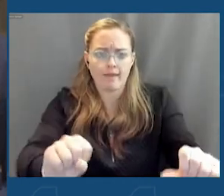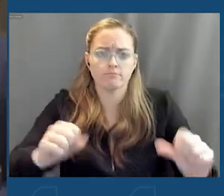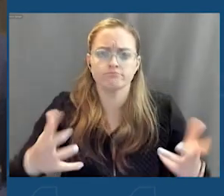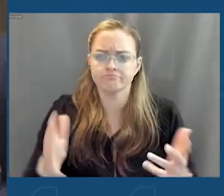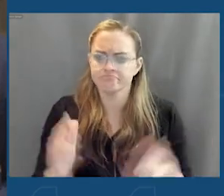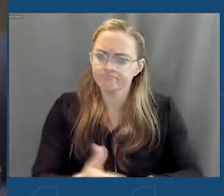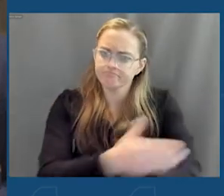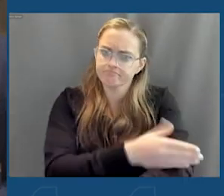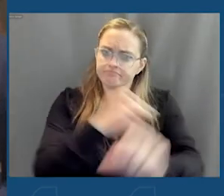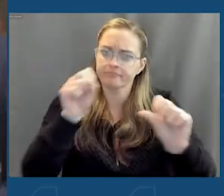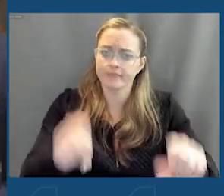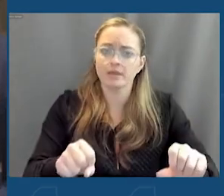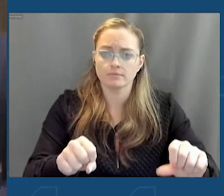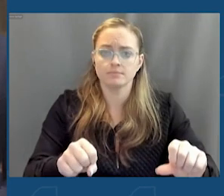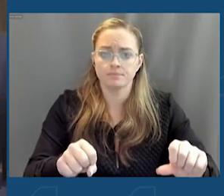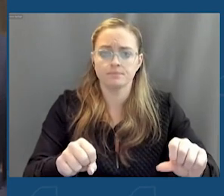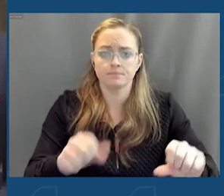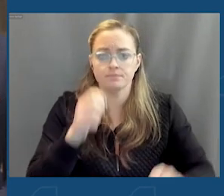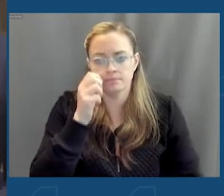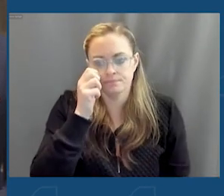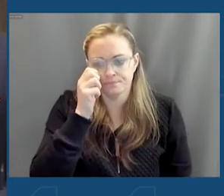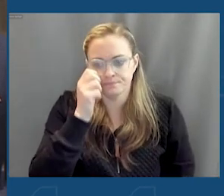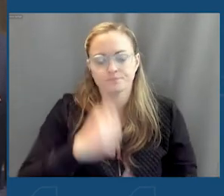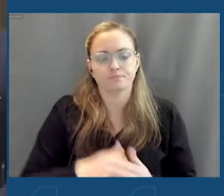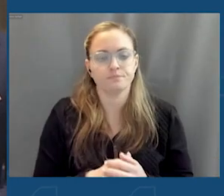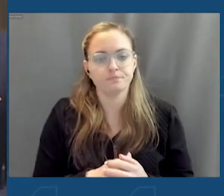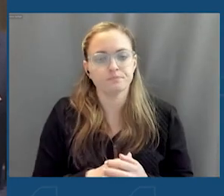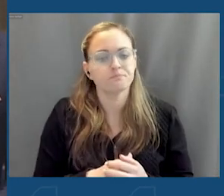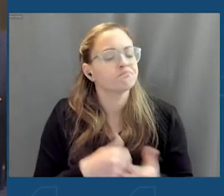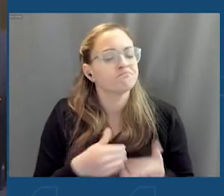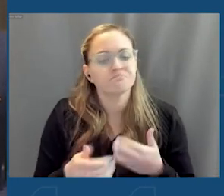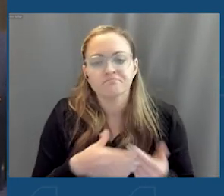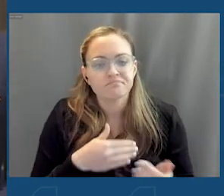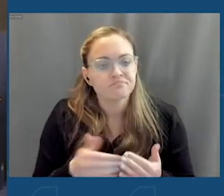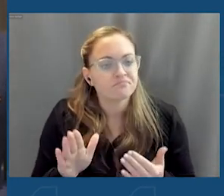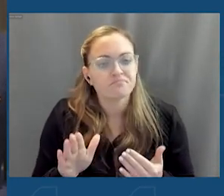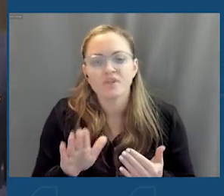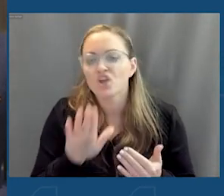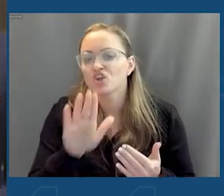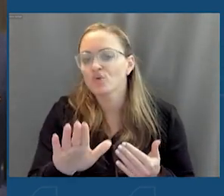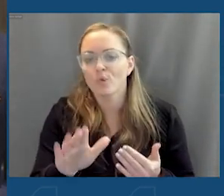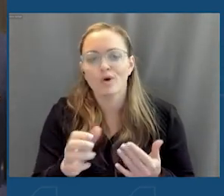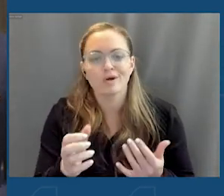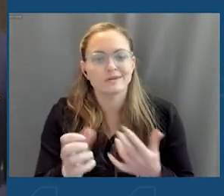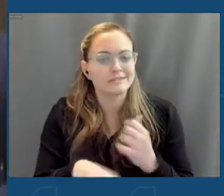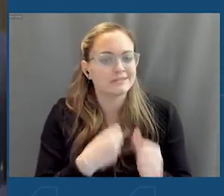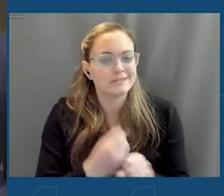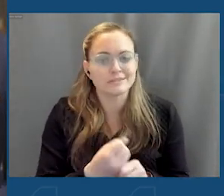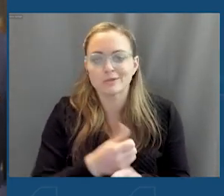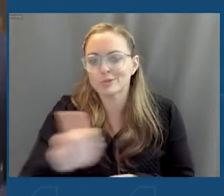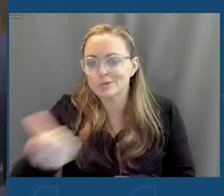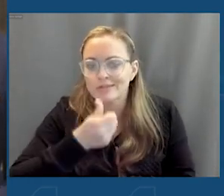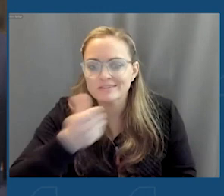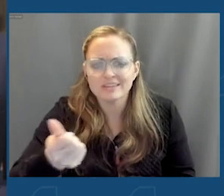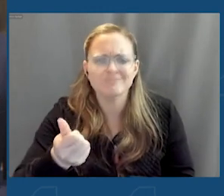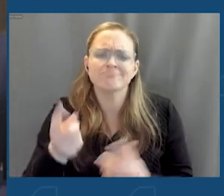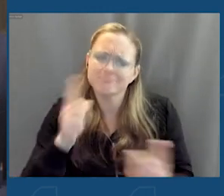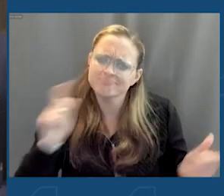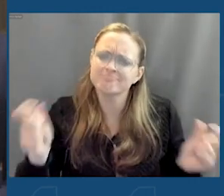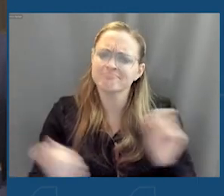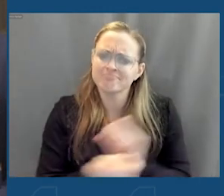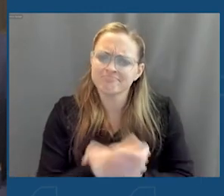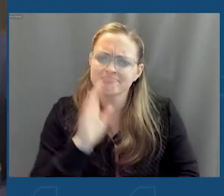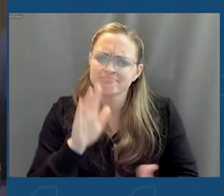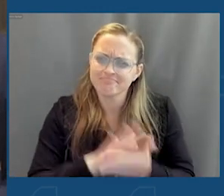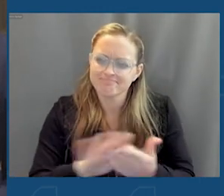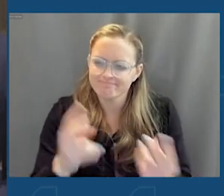resources and start making a difference. So regardless of our seasonal trends, that's very encouraging. Major crimes are down